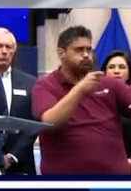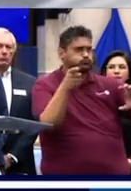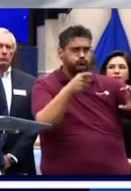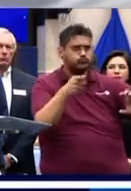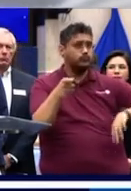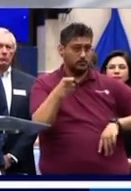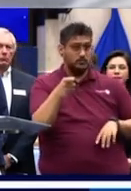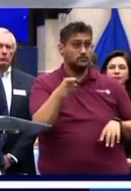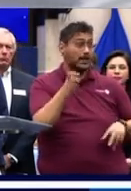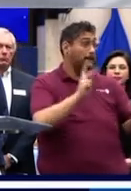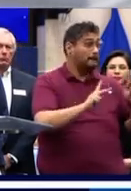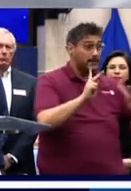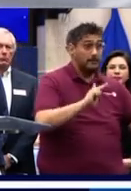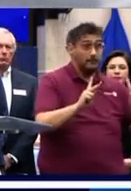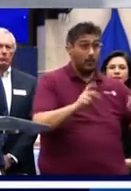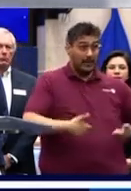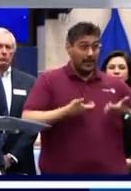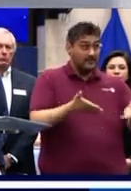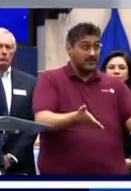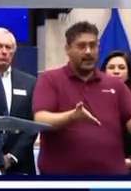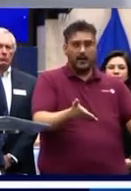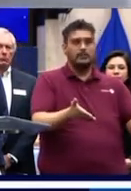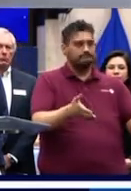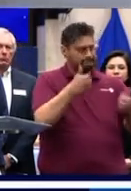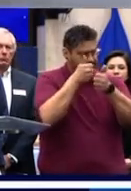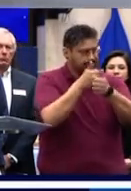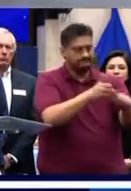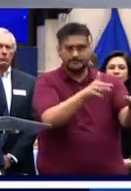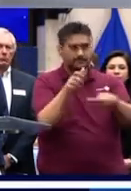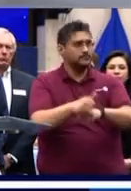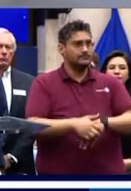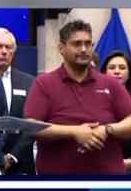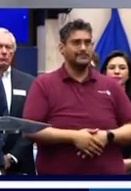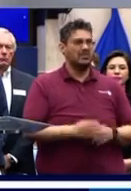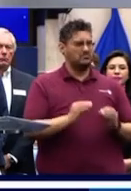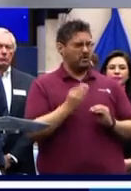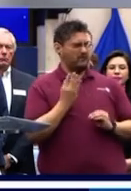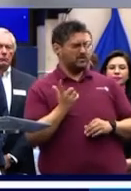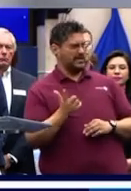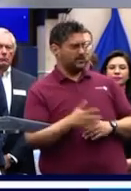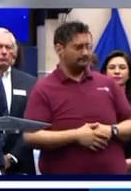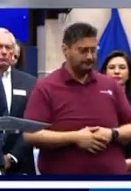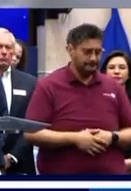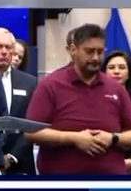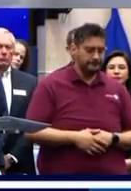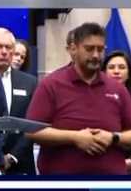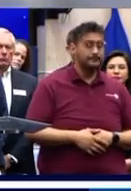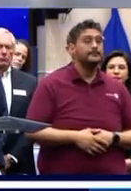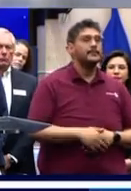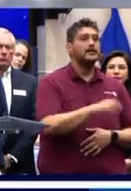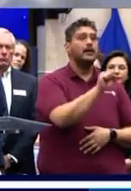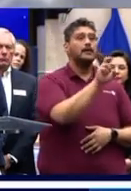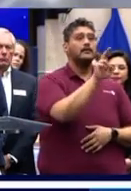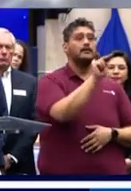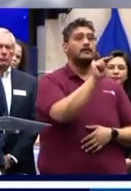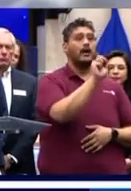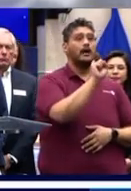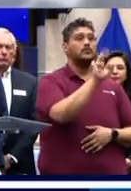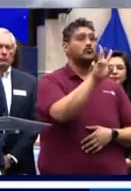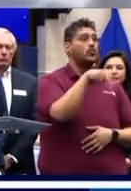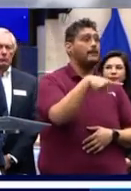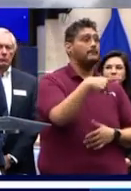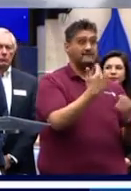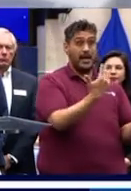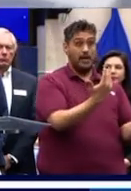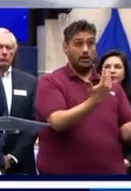orders. More information to come on that. Next up, the Sunswept fire, which is in the Studio